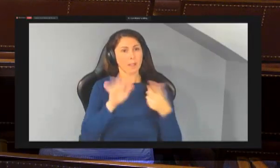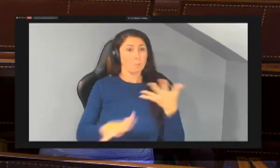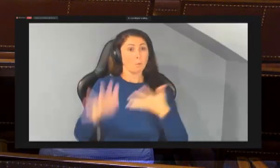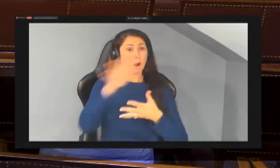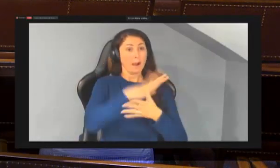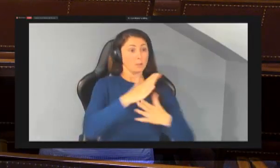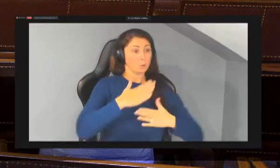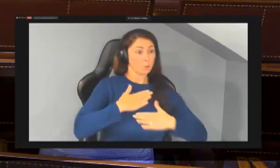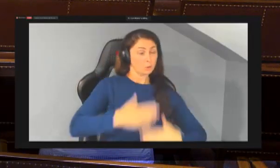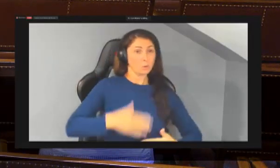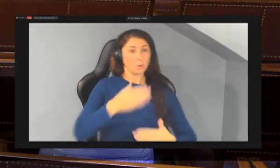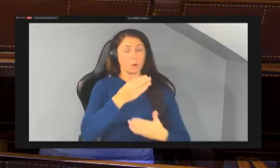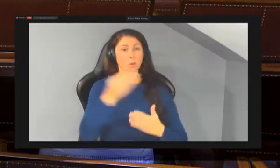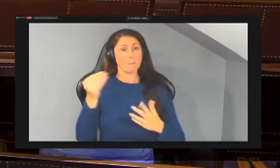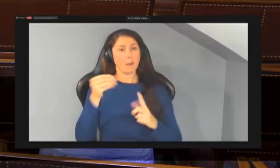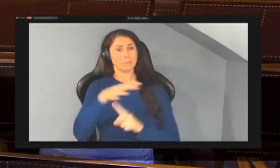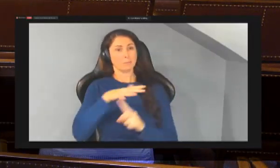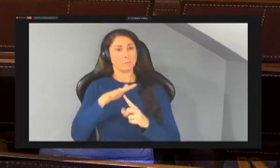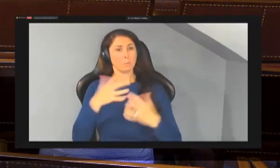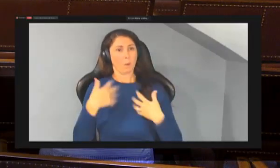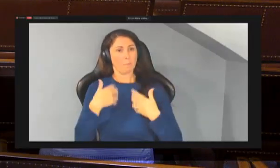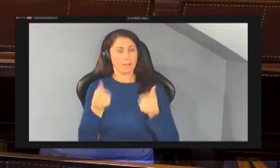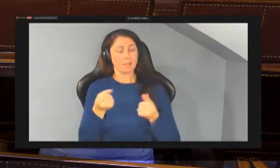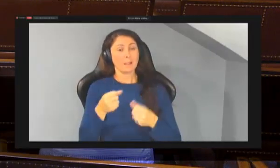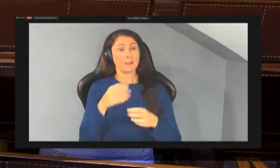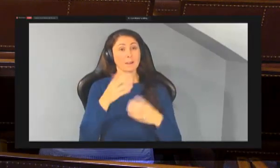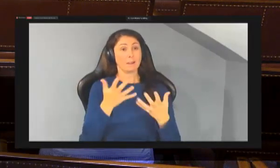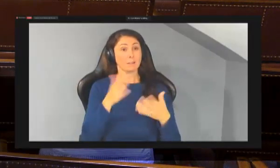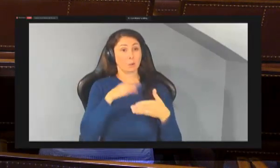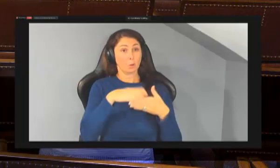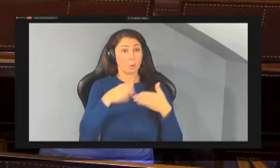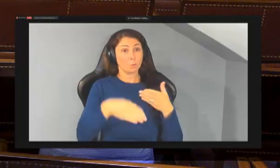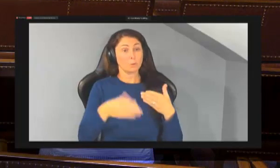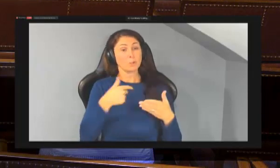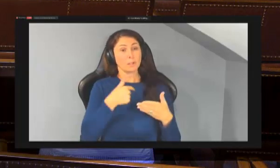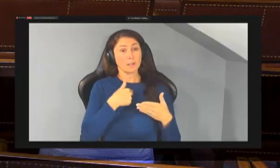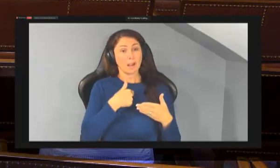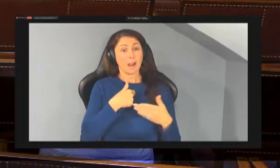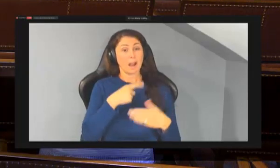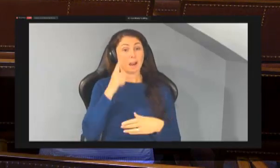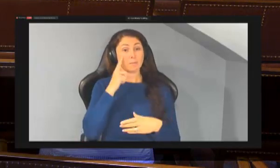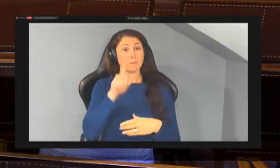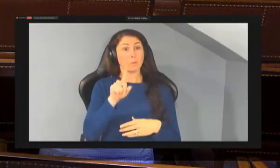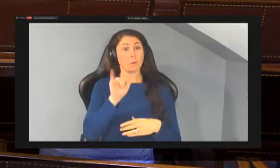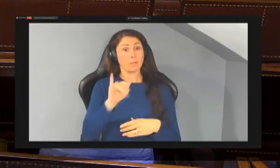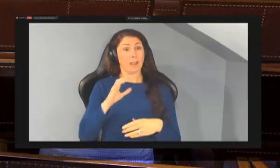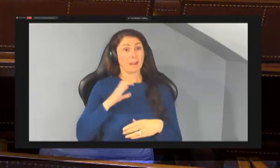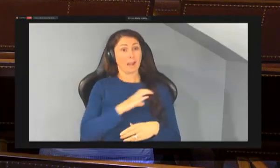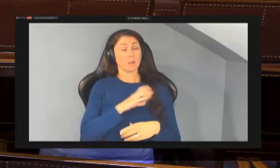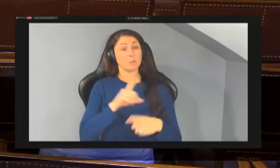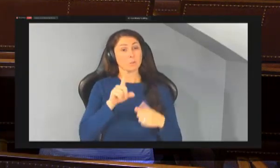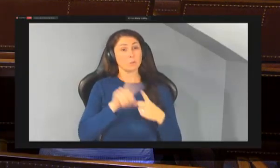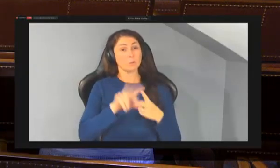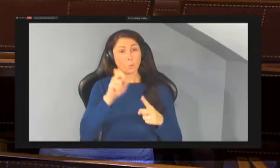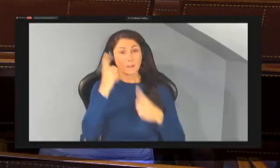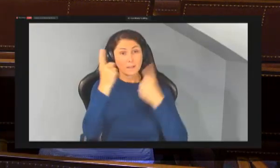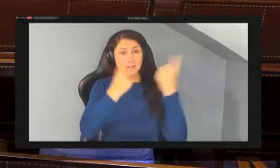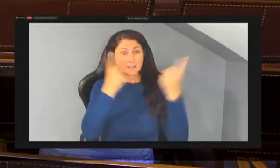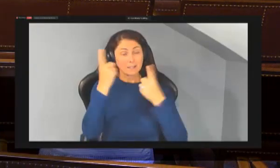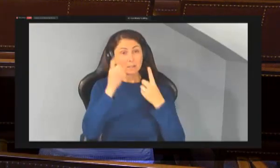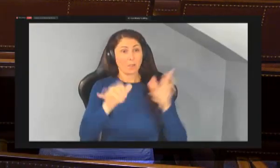and ecological well-being. In conclusion, I implore the council to reconsider the proposed deer calling